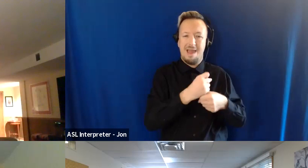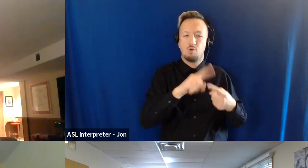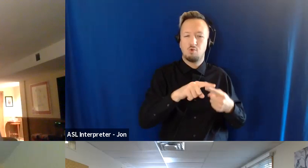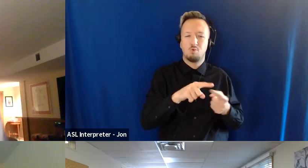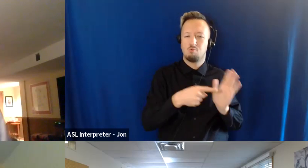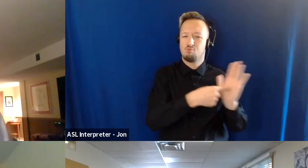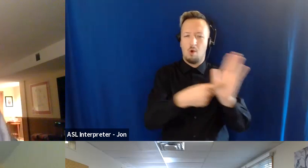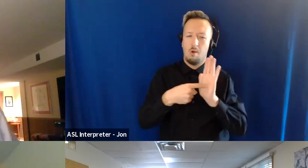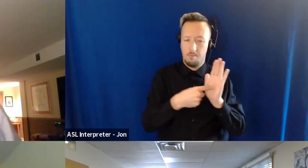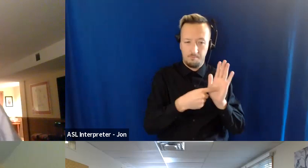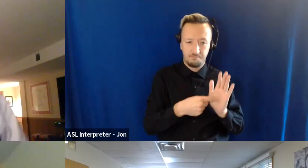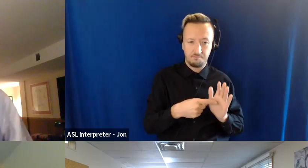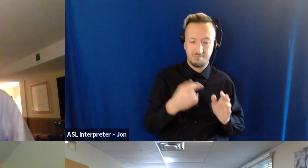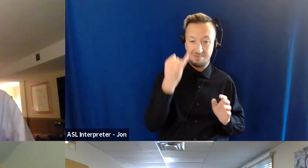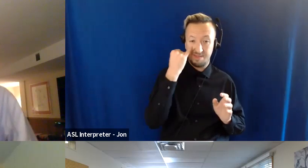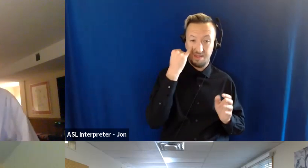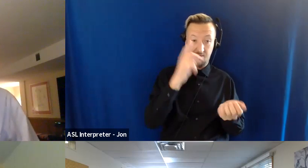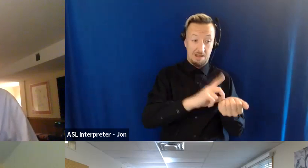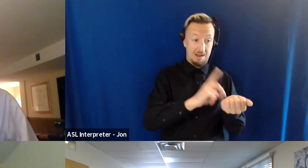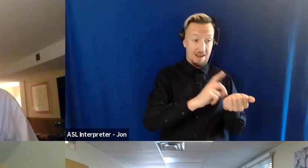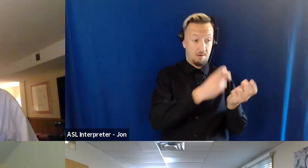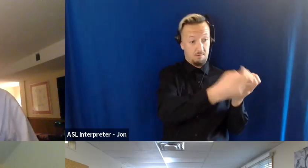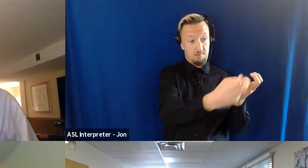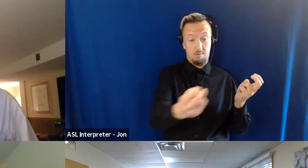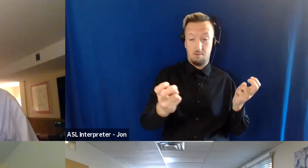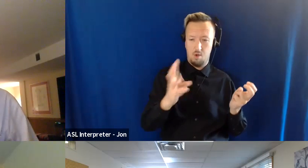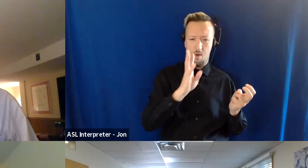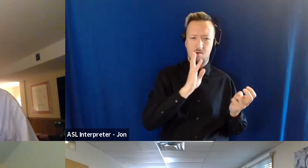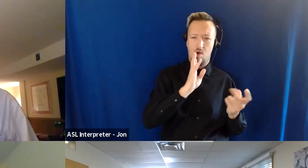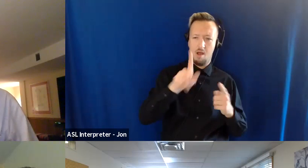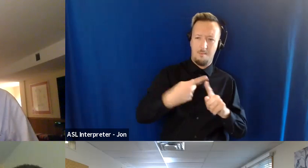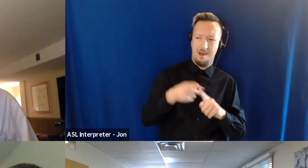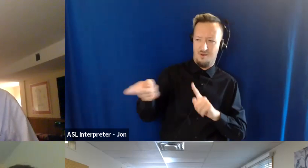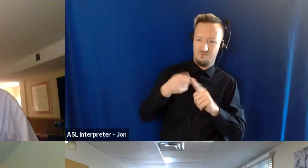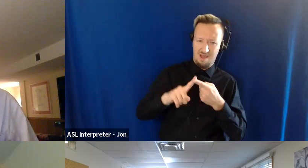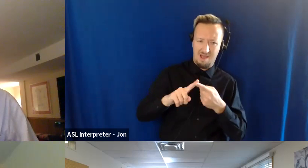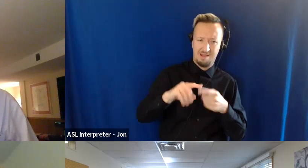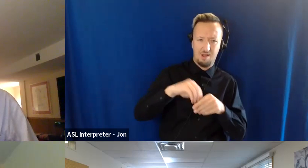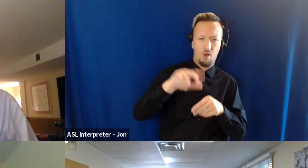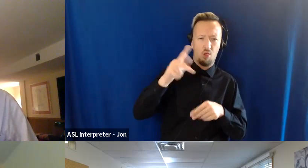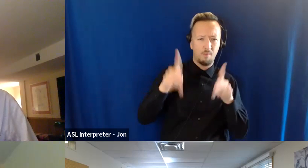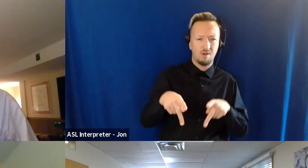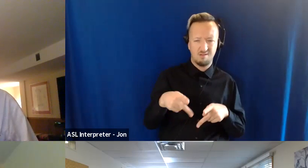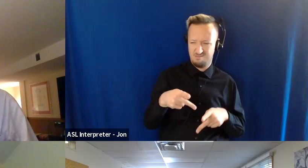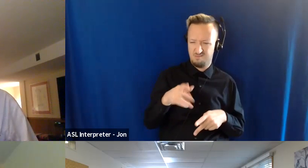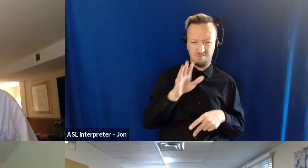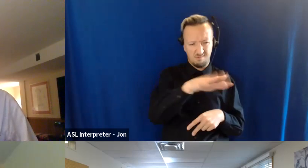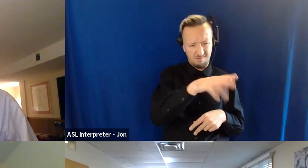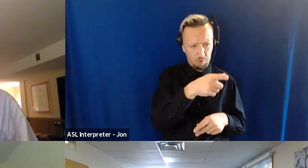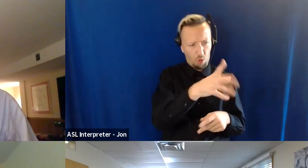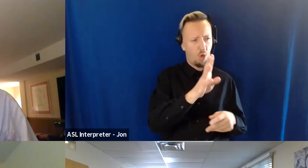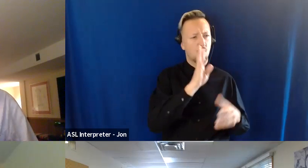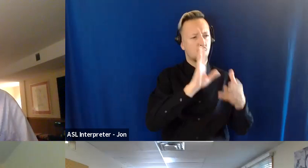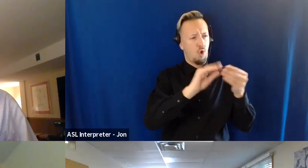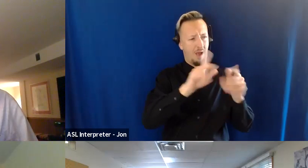at a table with a bunch of clinical professionals talking about your friend in the third person right in front of them, you might want to let them know that's rude. And